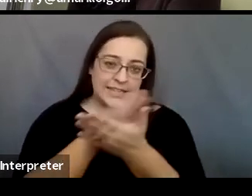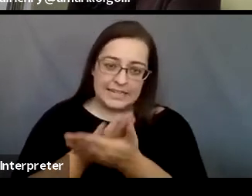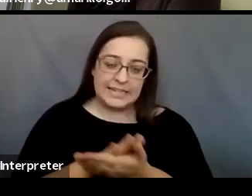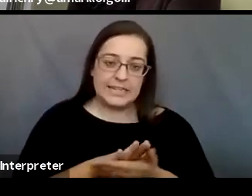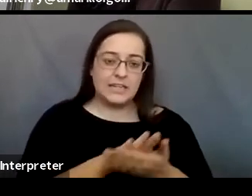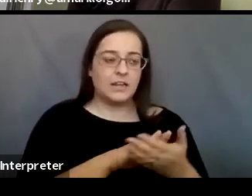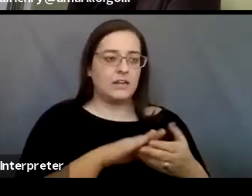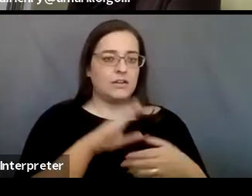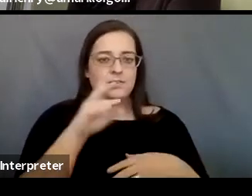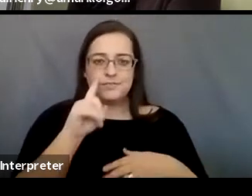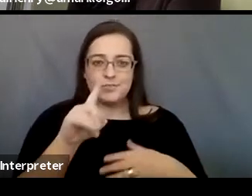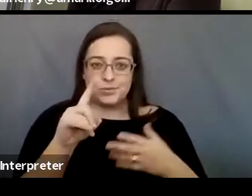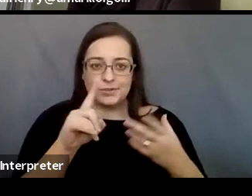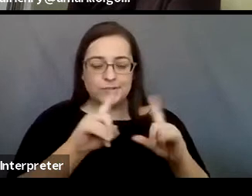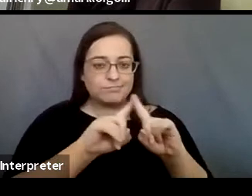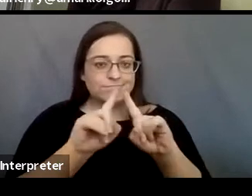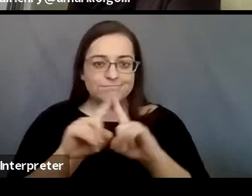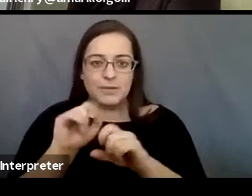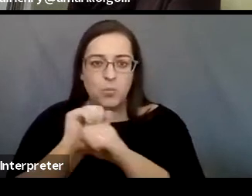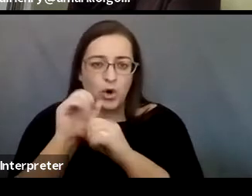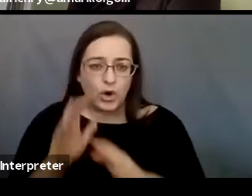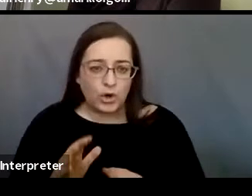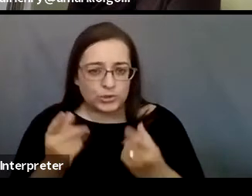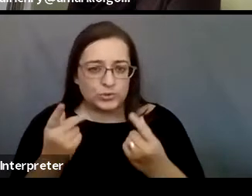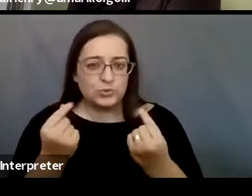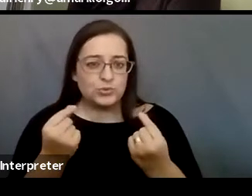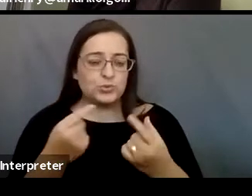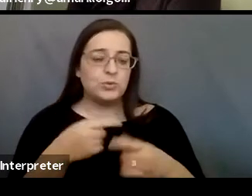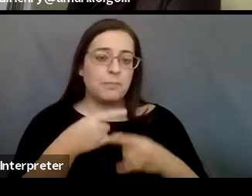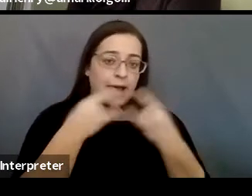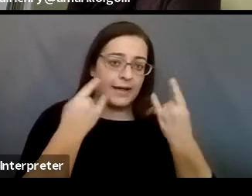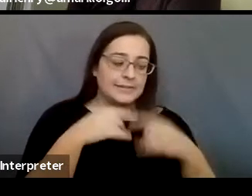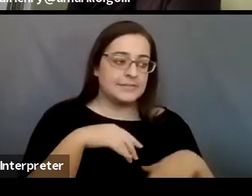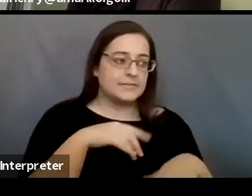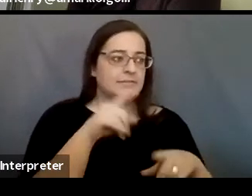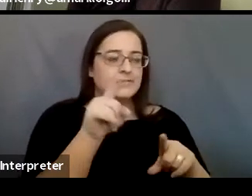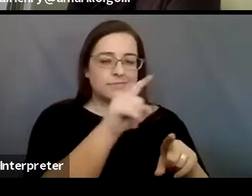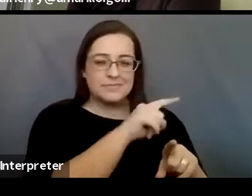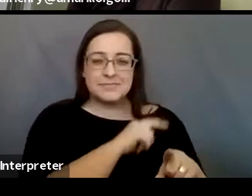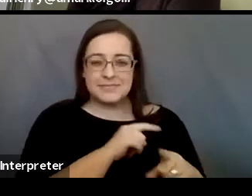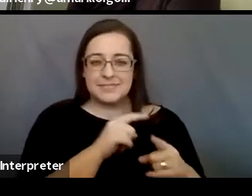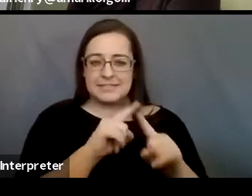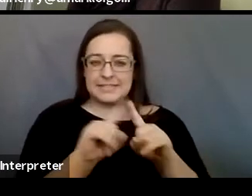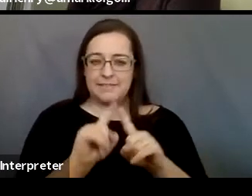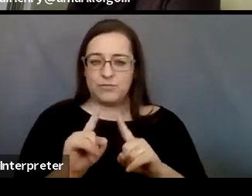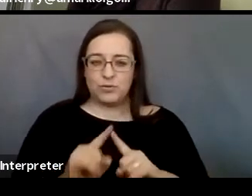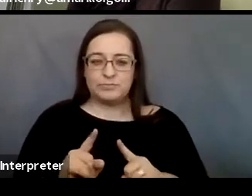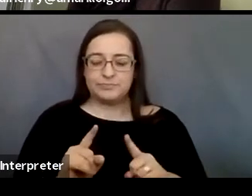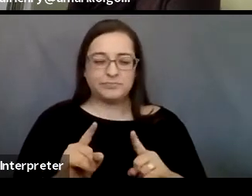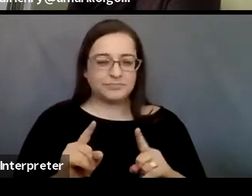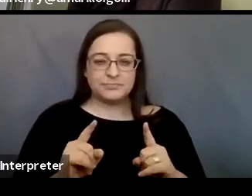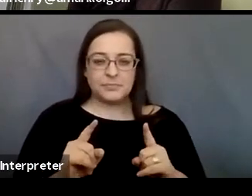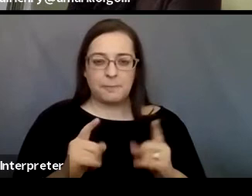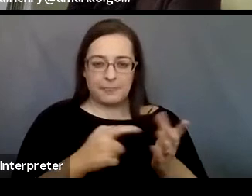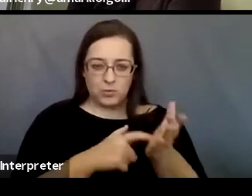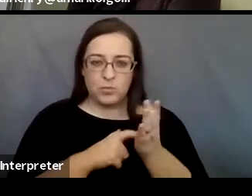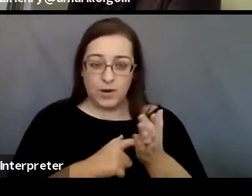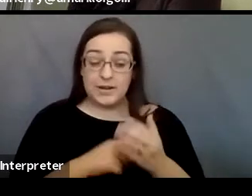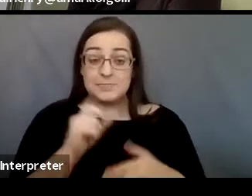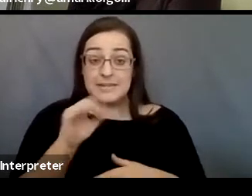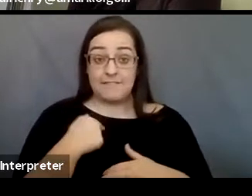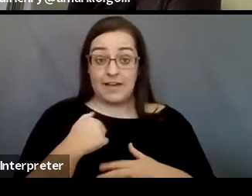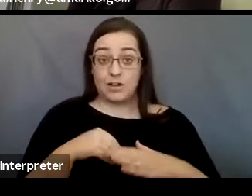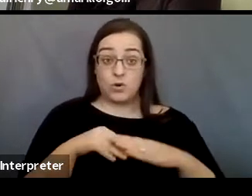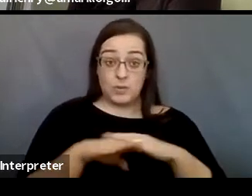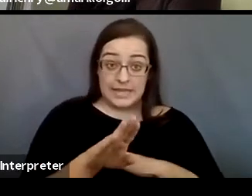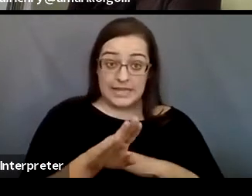cleaning frequent touch surfaces for employees and staff wearing face coverings at all times, for if you're a patron, for when